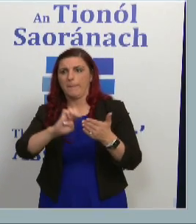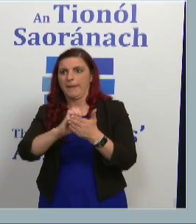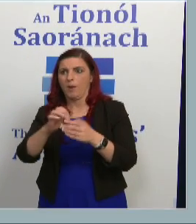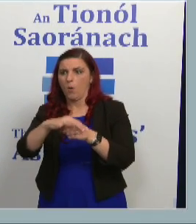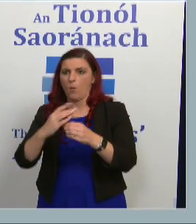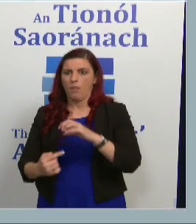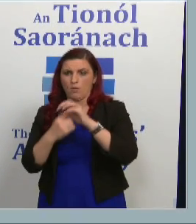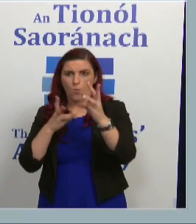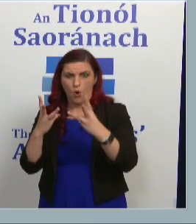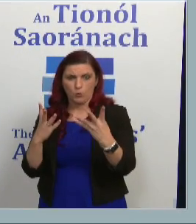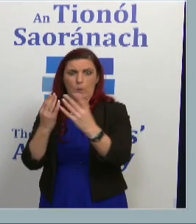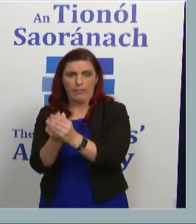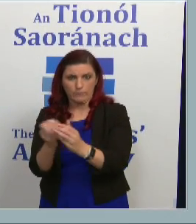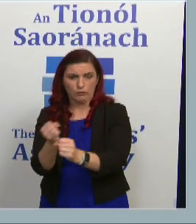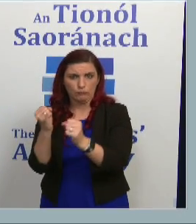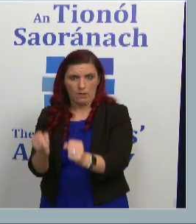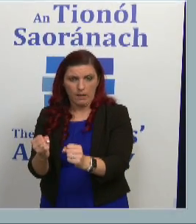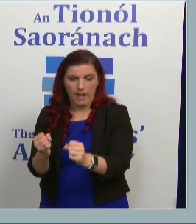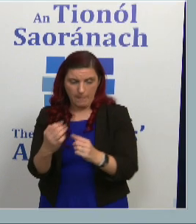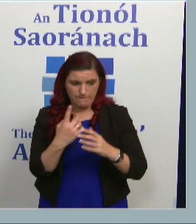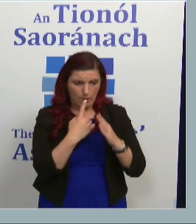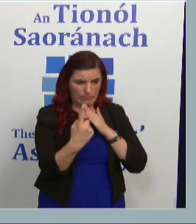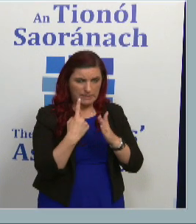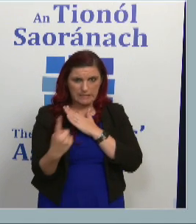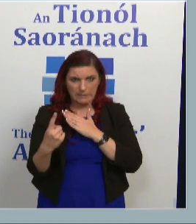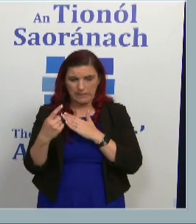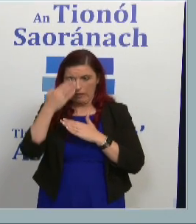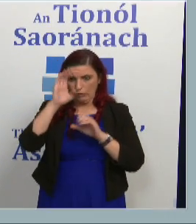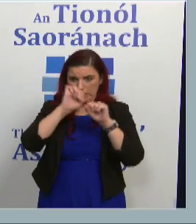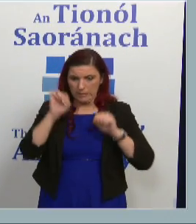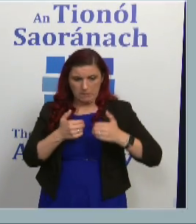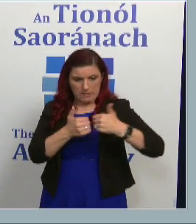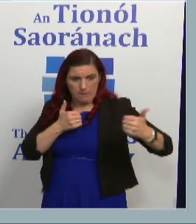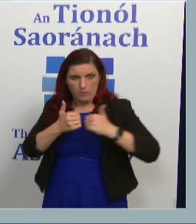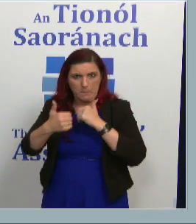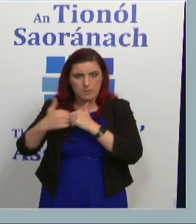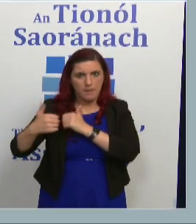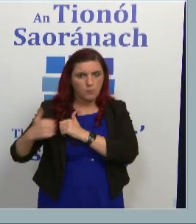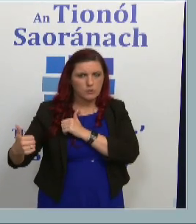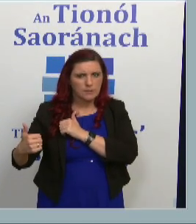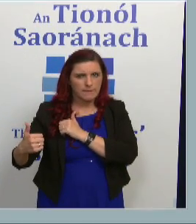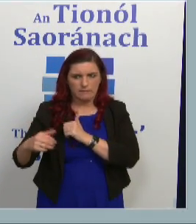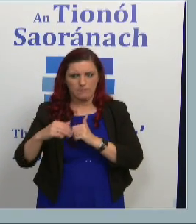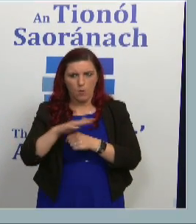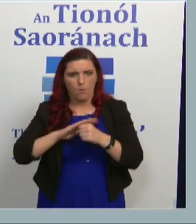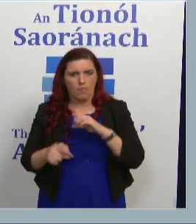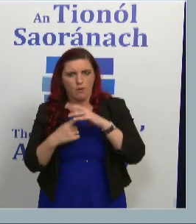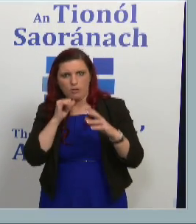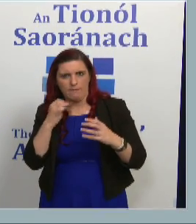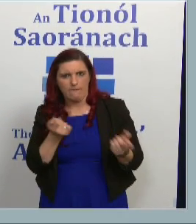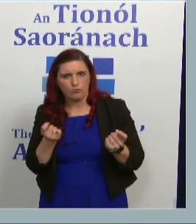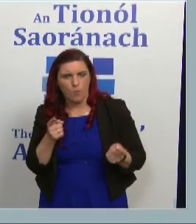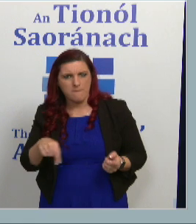quite distinct in the Irish system, where they're removed from local authority control. So you see the creation